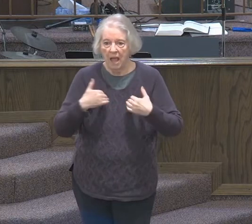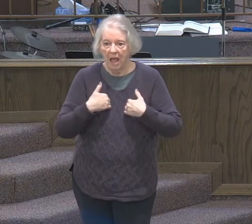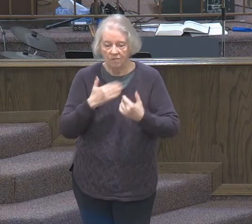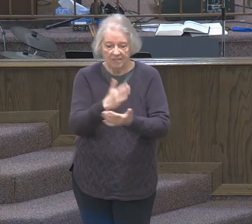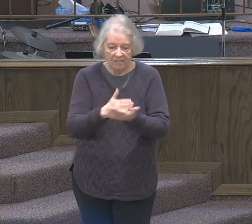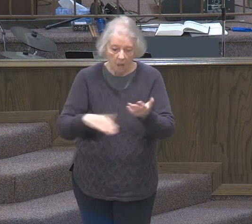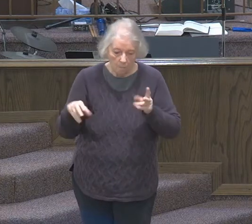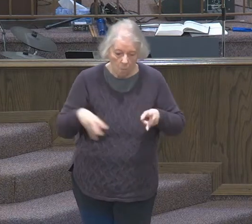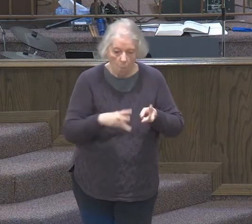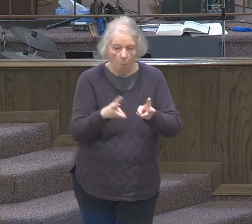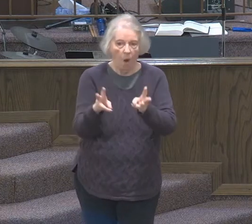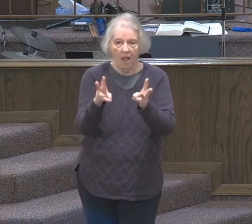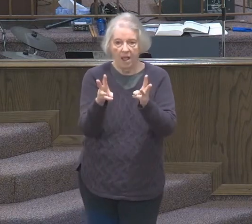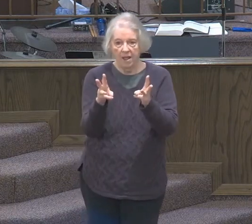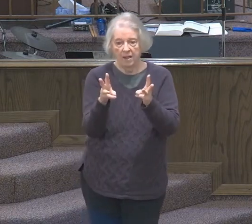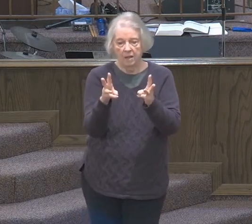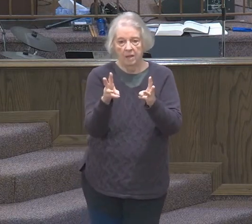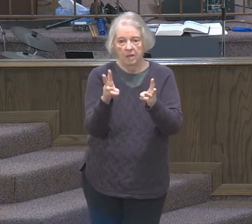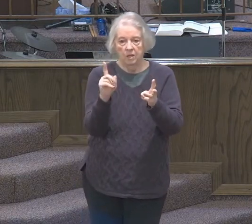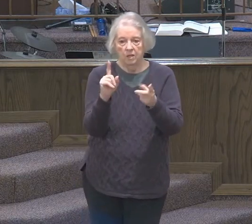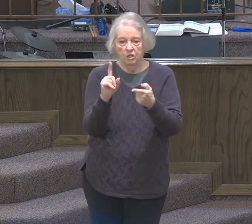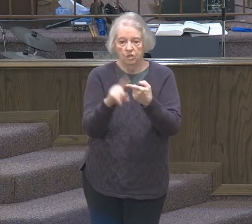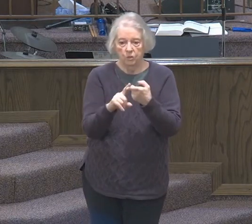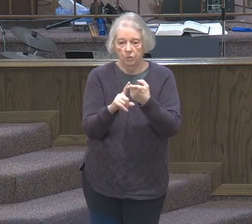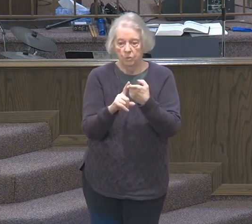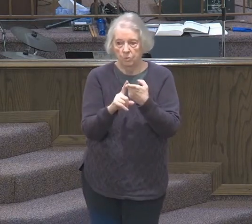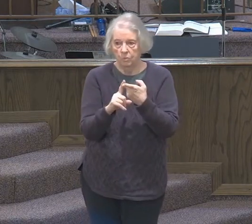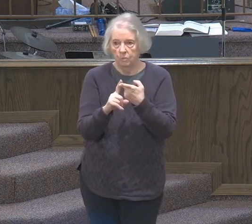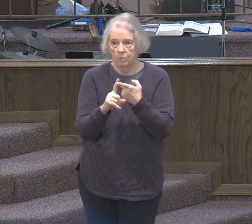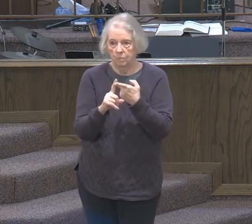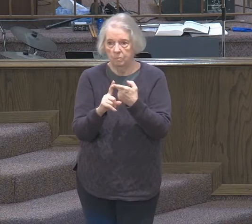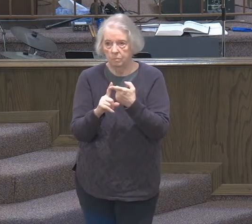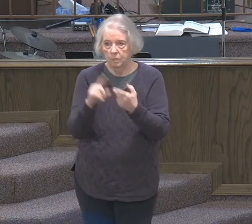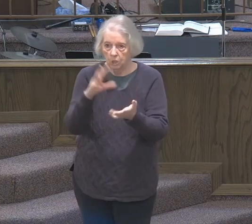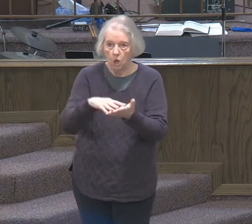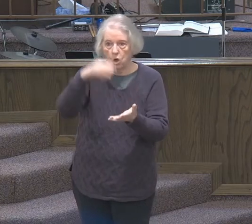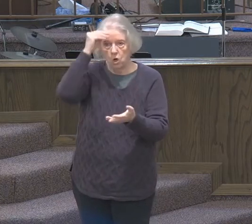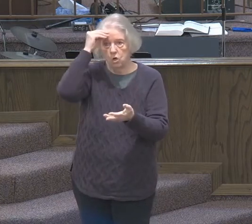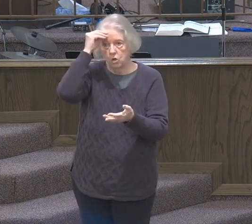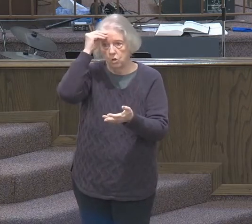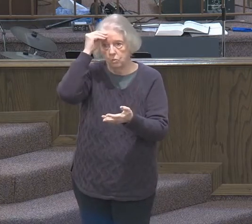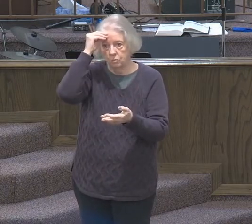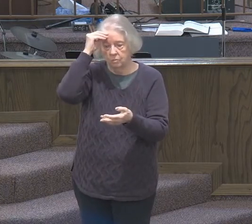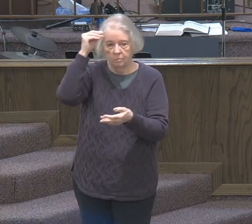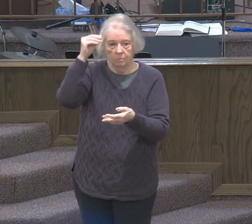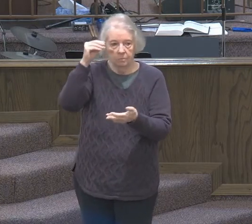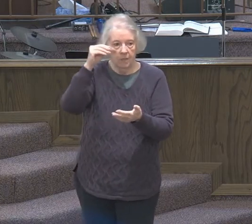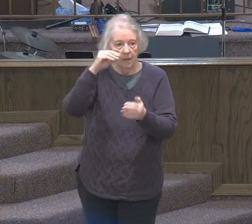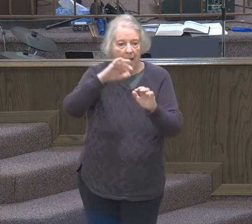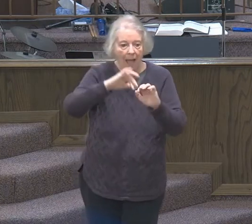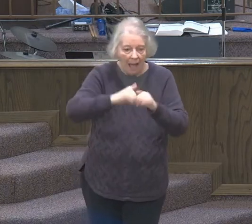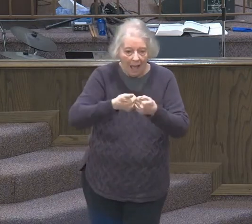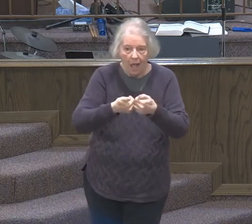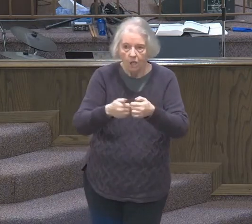of response because of worth. We worship that which